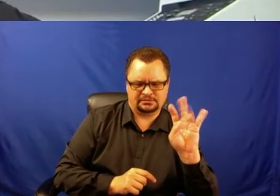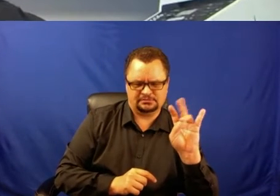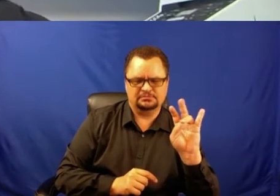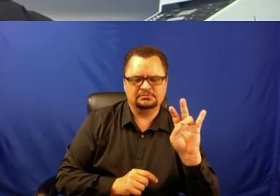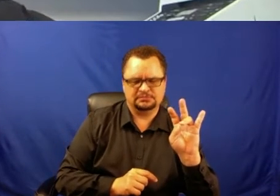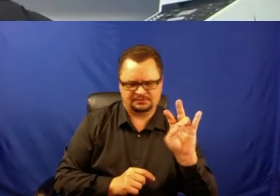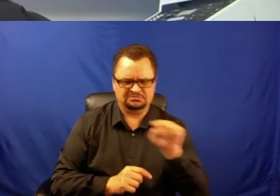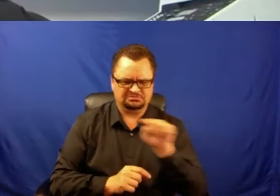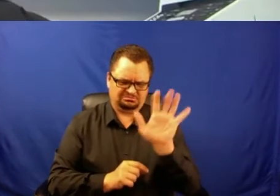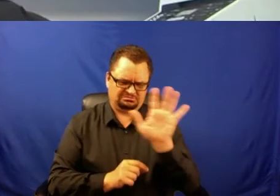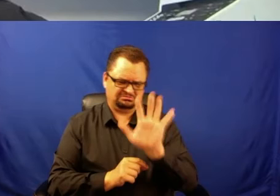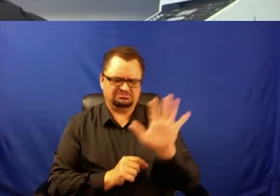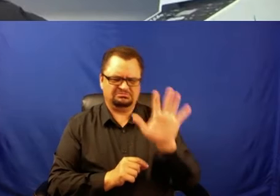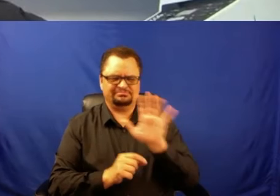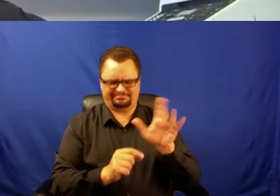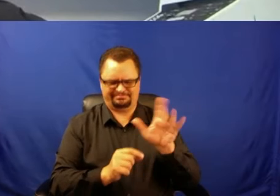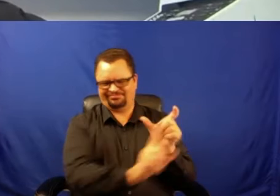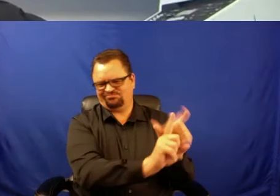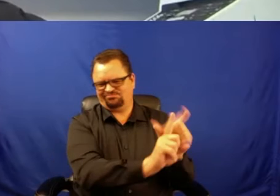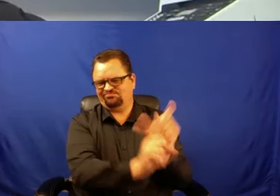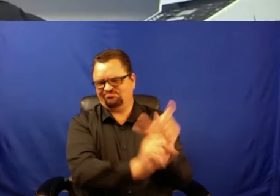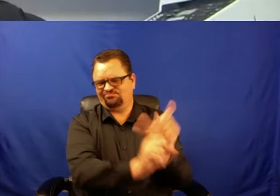had maybe 20.